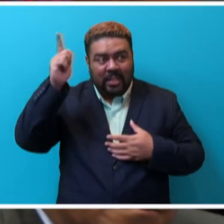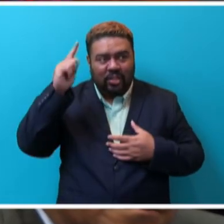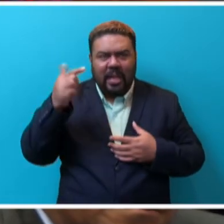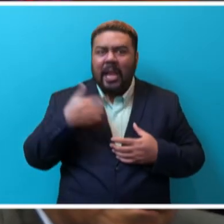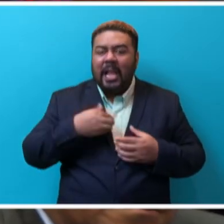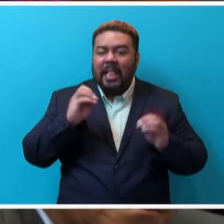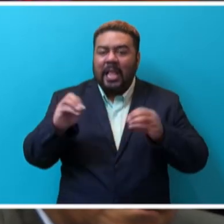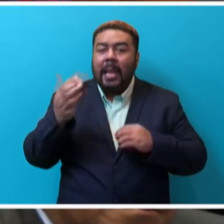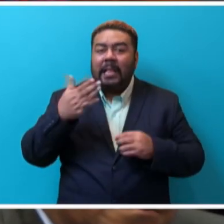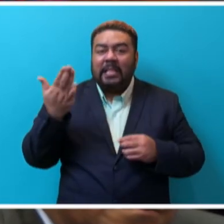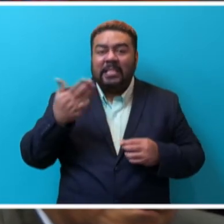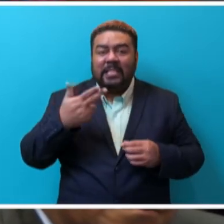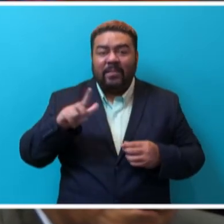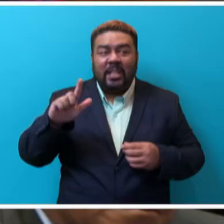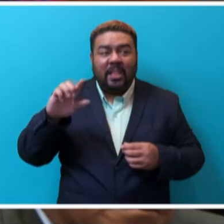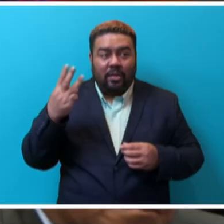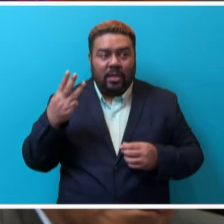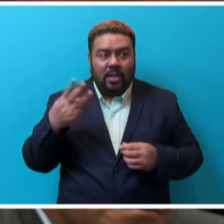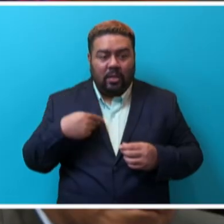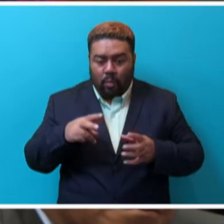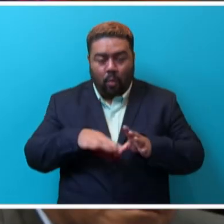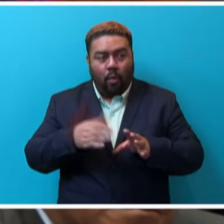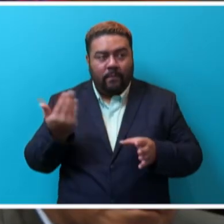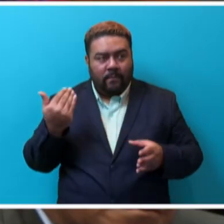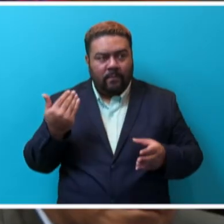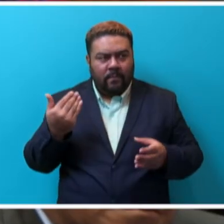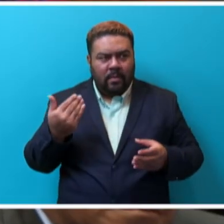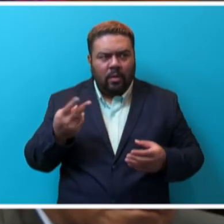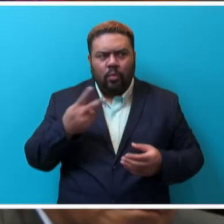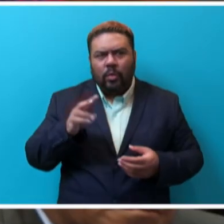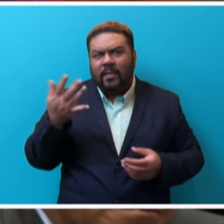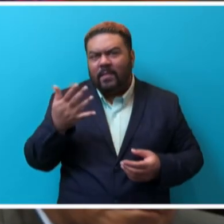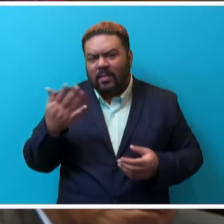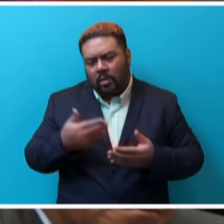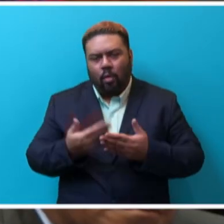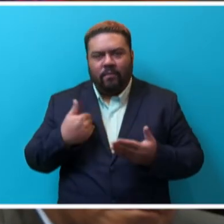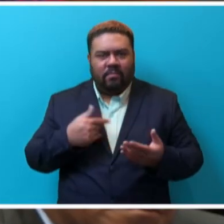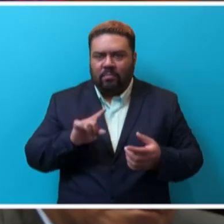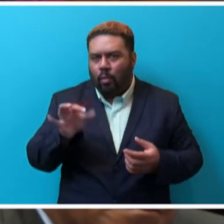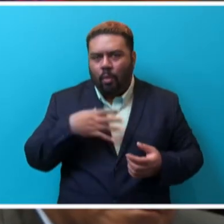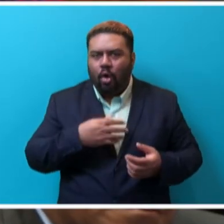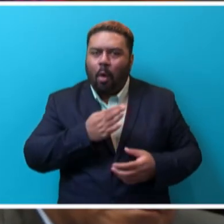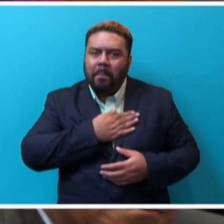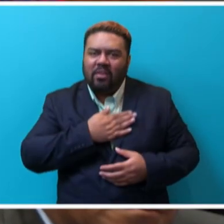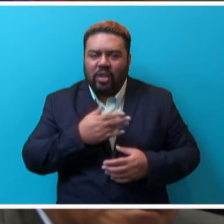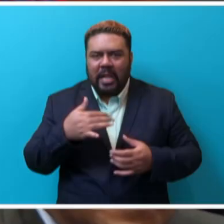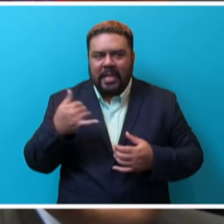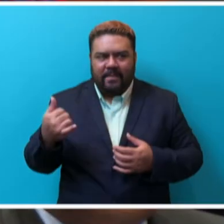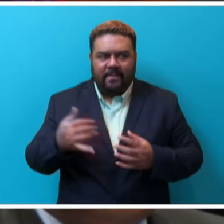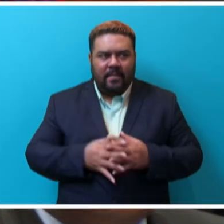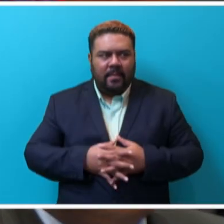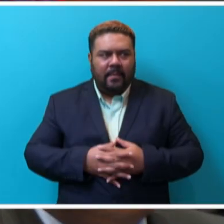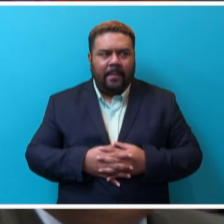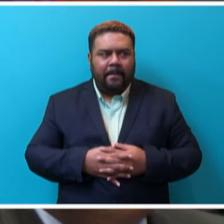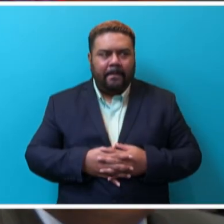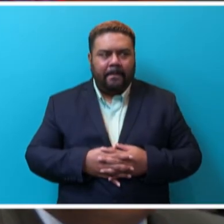1973, and this was suddenly taken away sometime in 2015. My colleagues who were teachers on the other side will